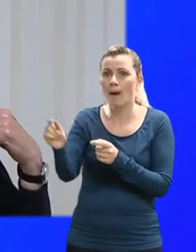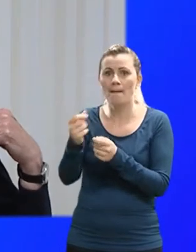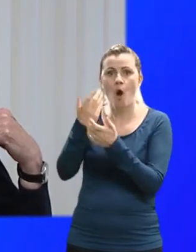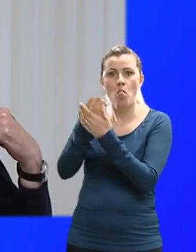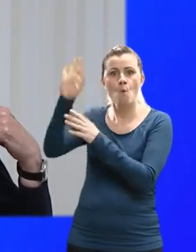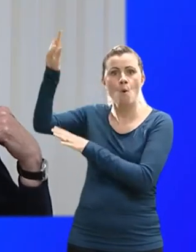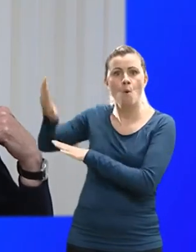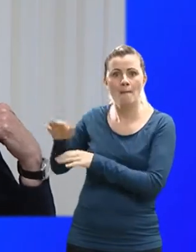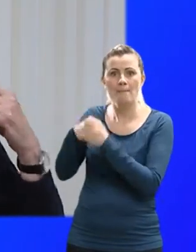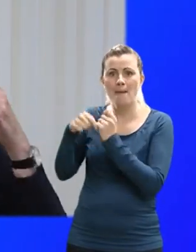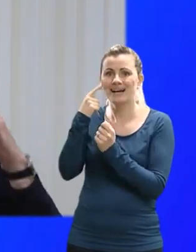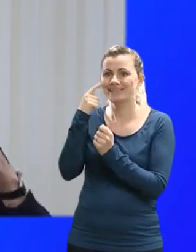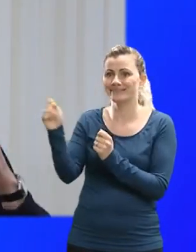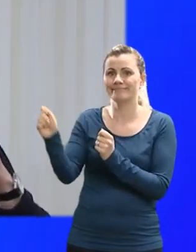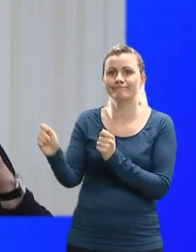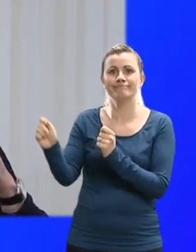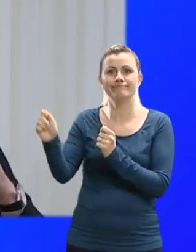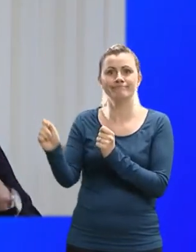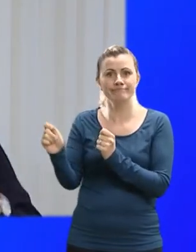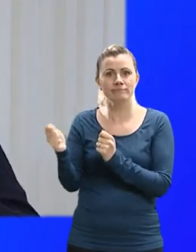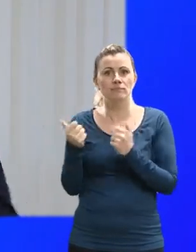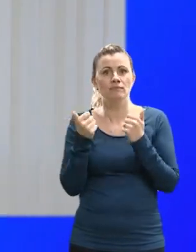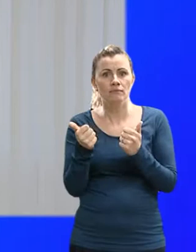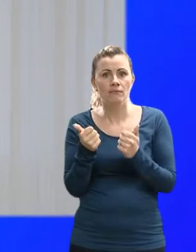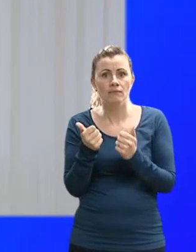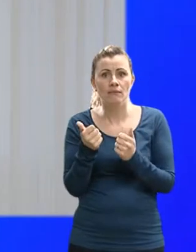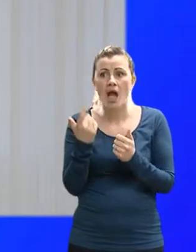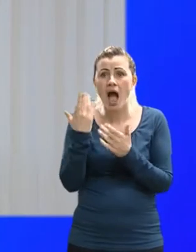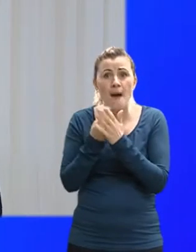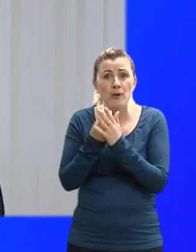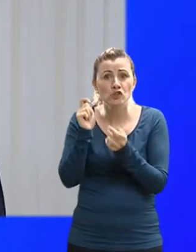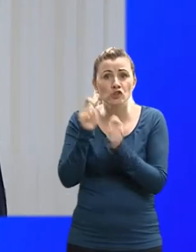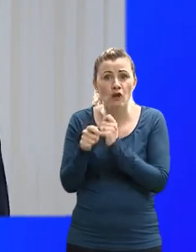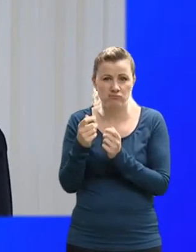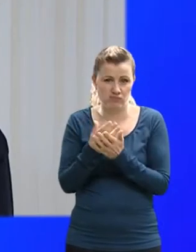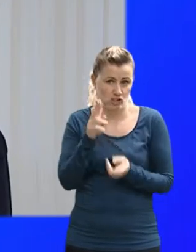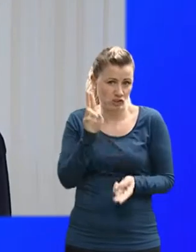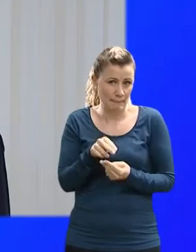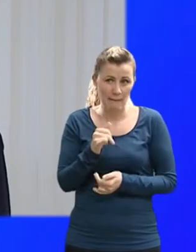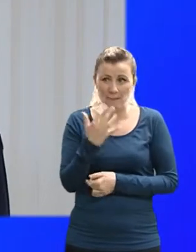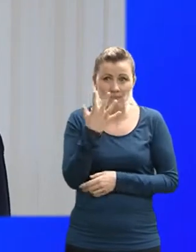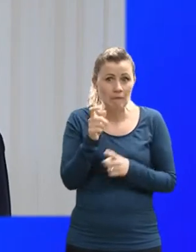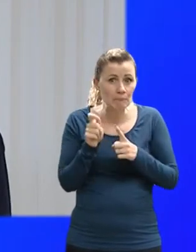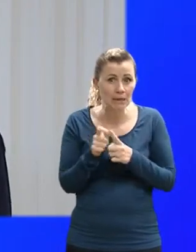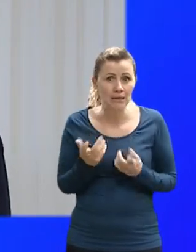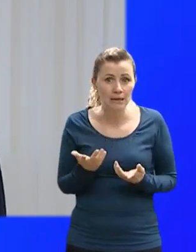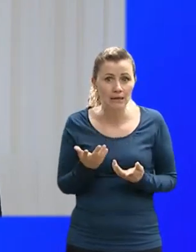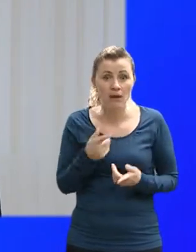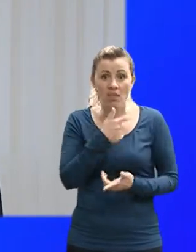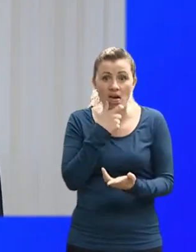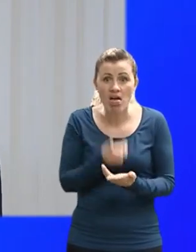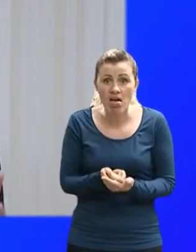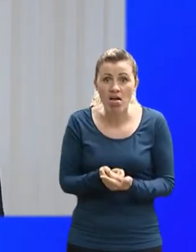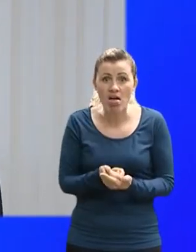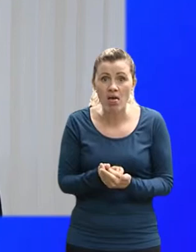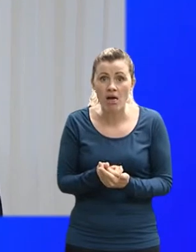on my wheelchair. So all it needed was simply, because of the length of it, was extend it along the roof, put a cup hook in, bring it